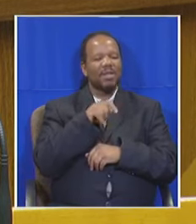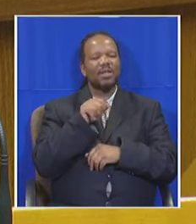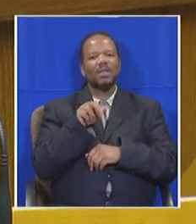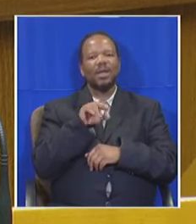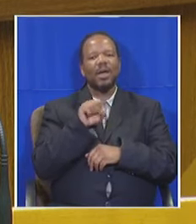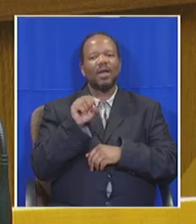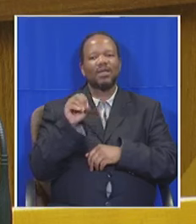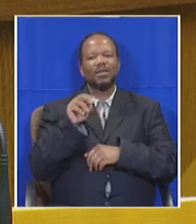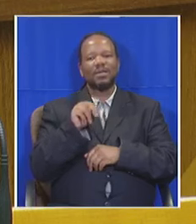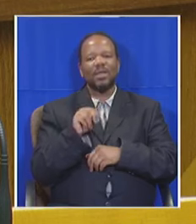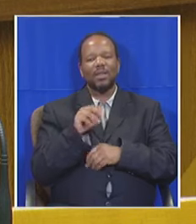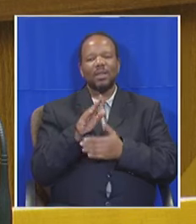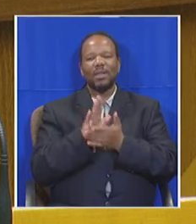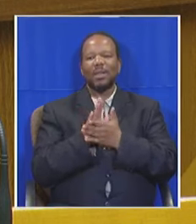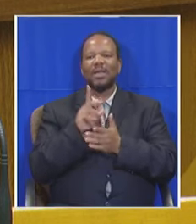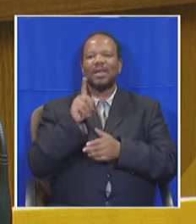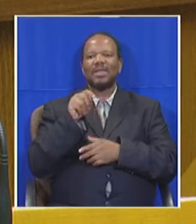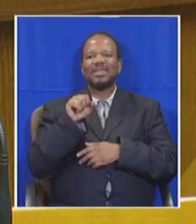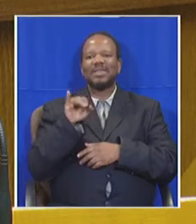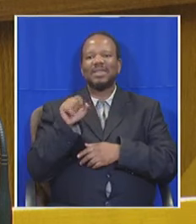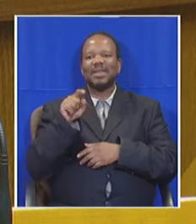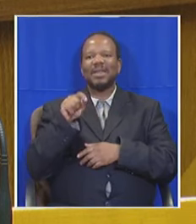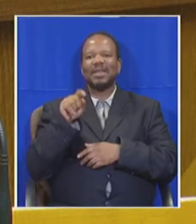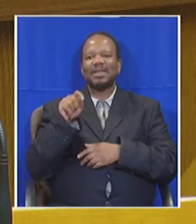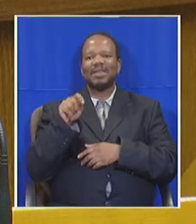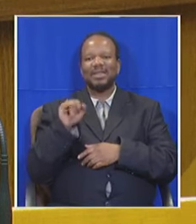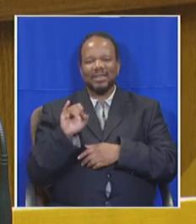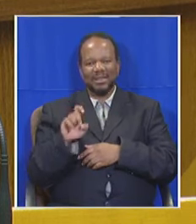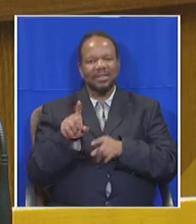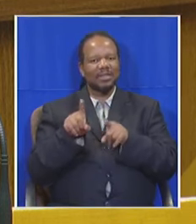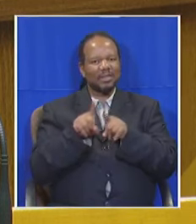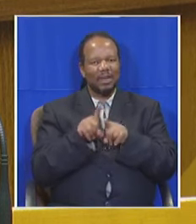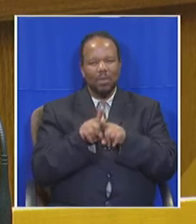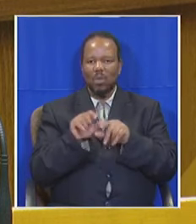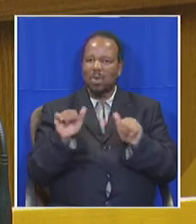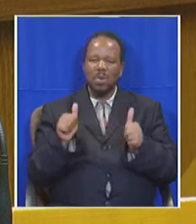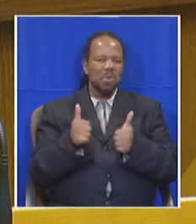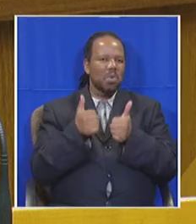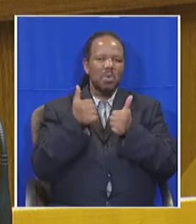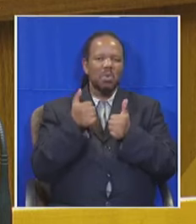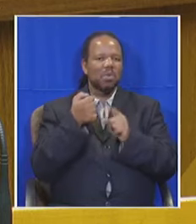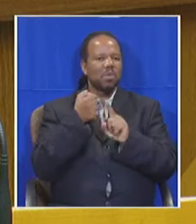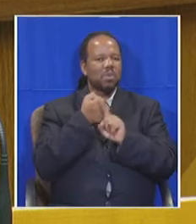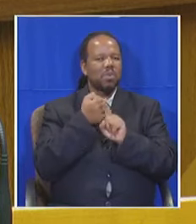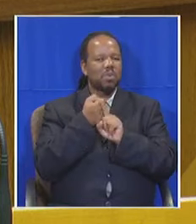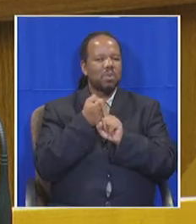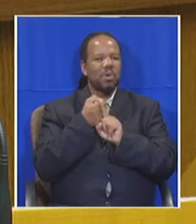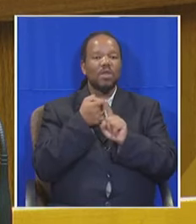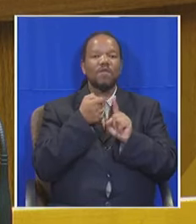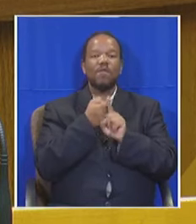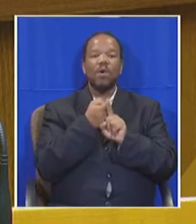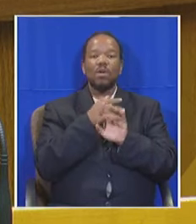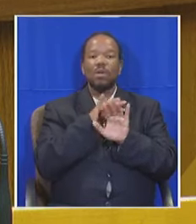gallant fighters that continue to lead the symbolism of this great struggle. They fought against Afrikaans as a medium